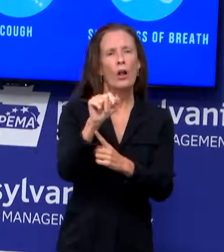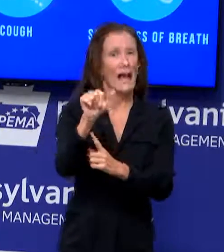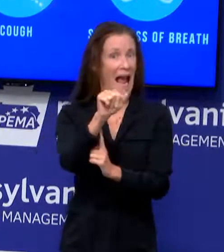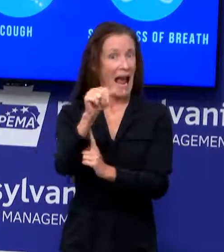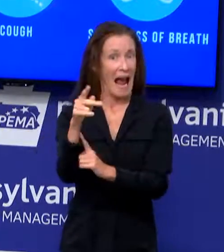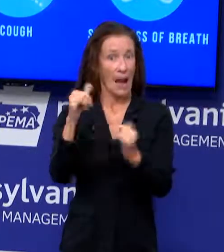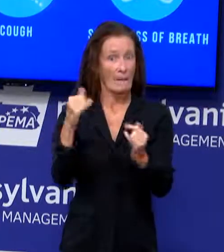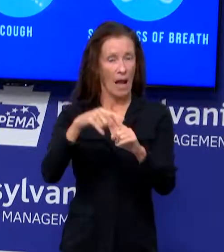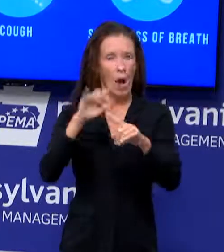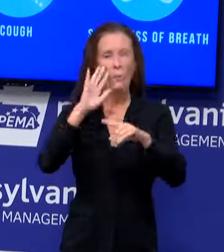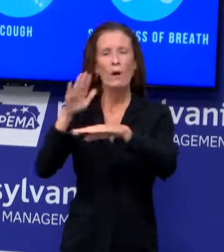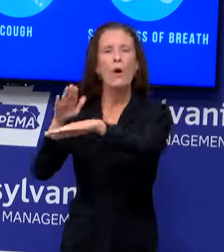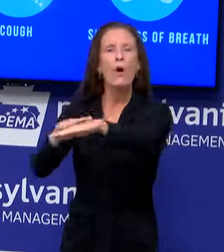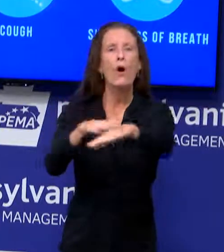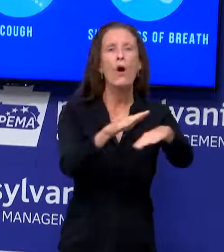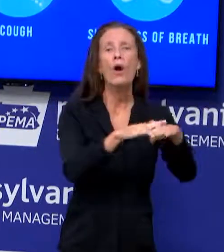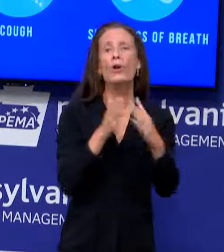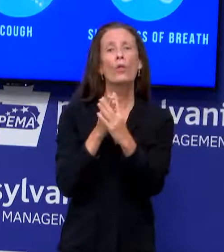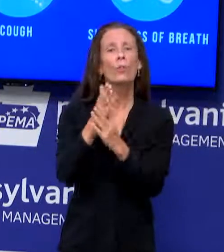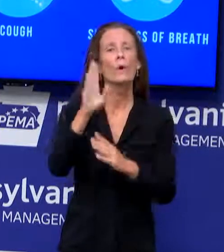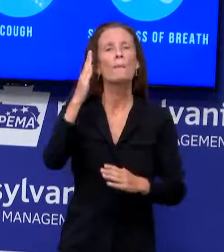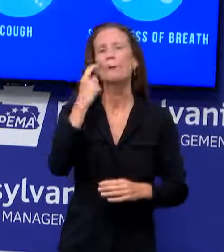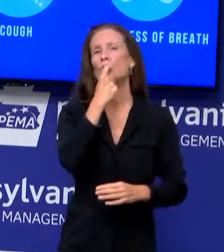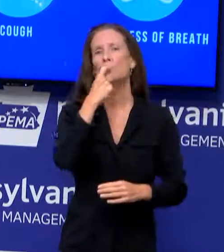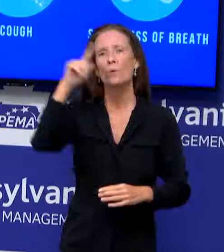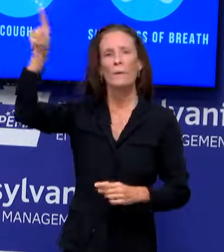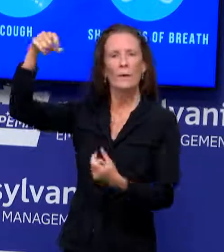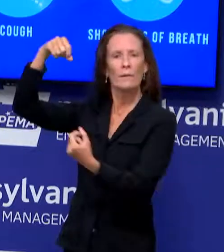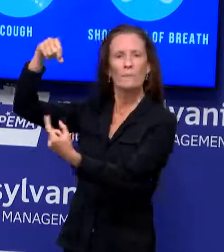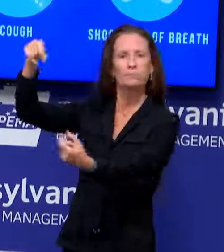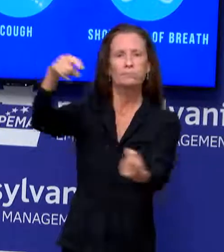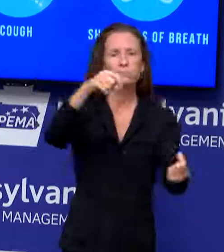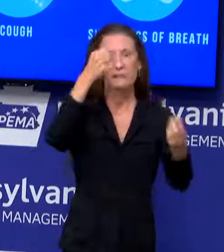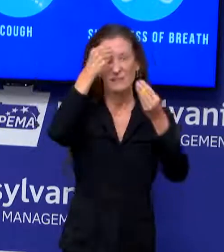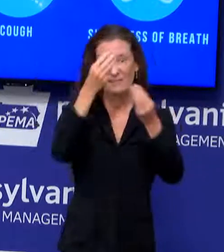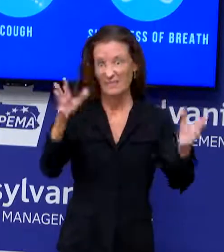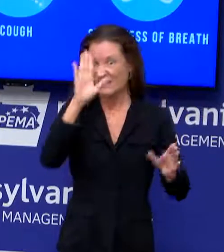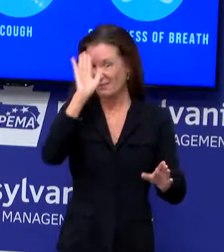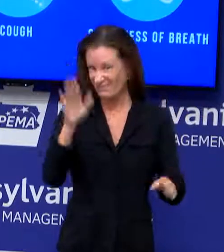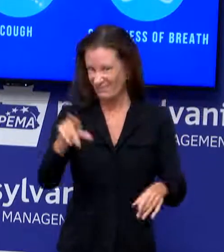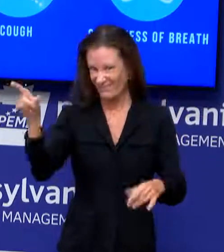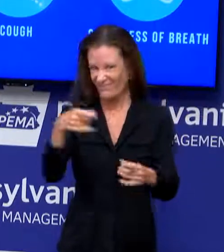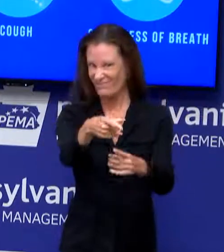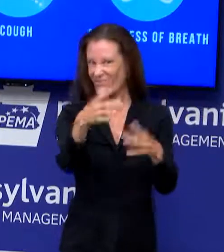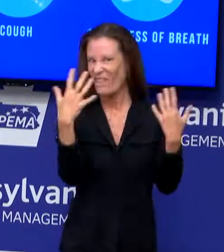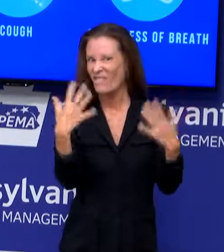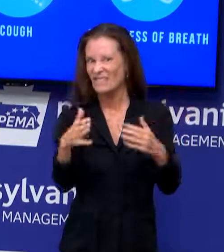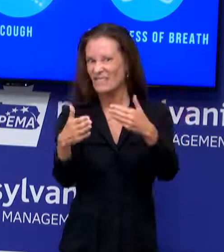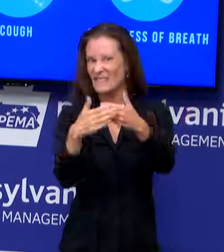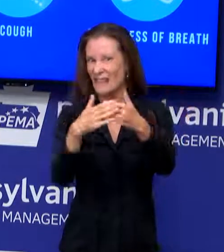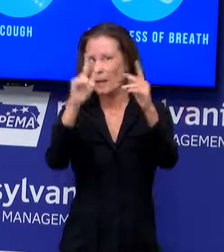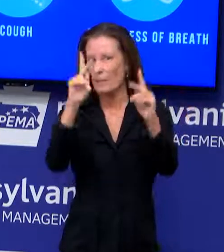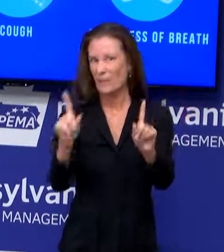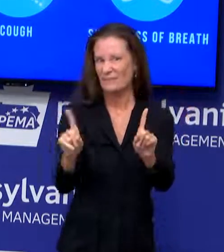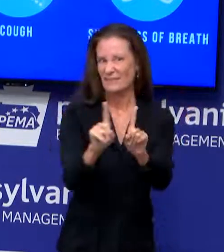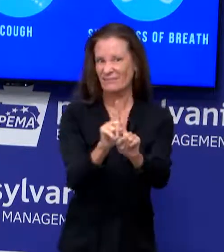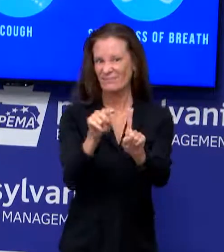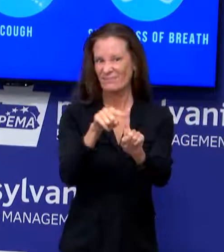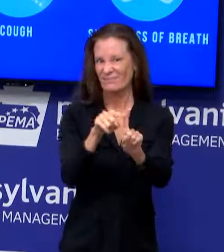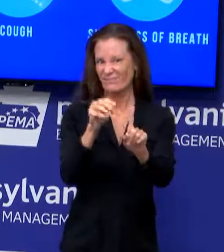to let a person know that they have been exposed to COVID-19 without compromising their